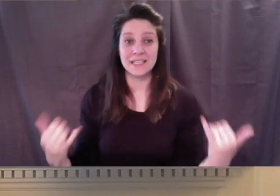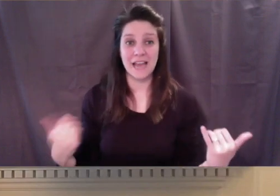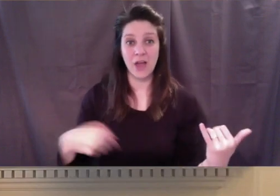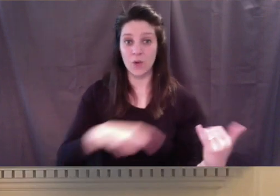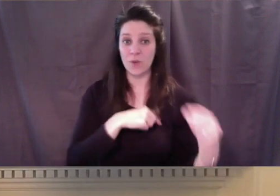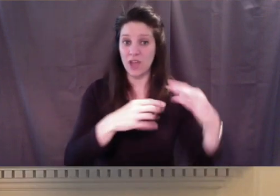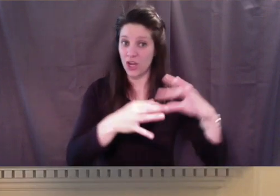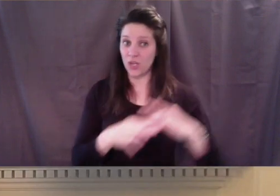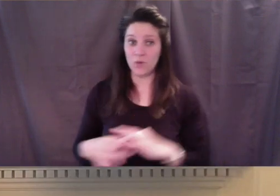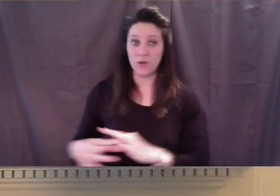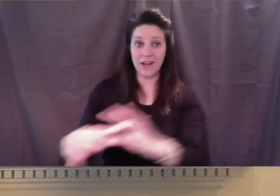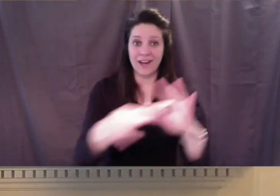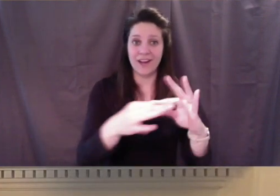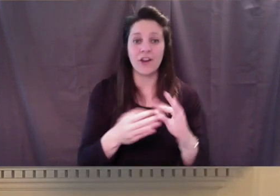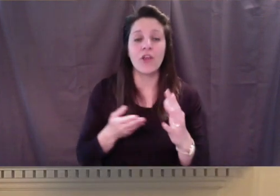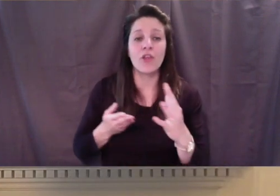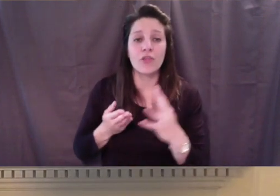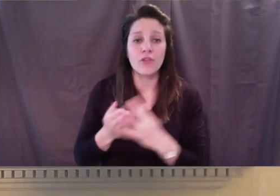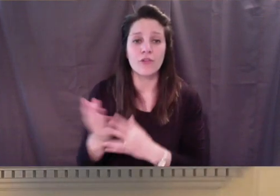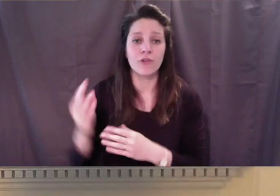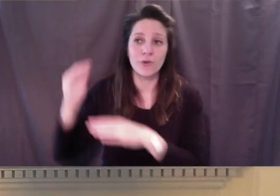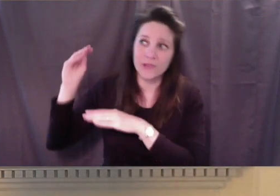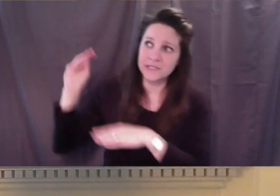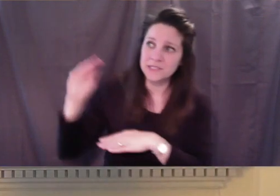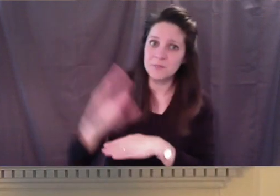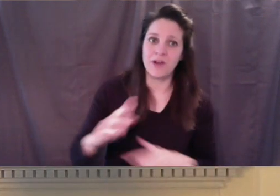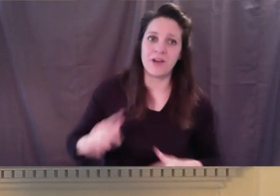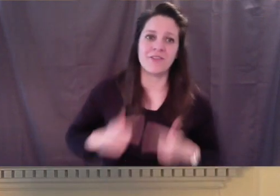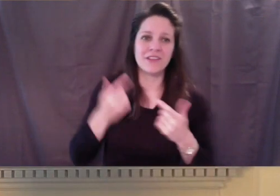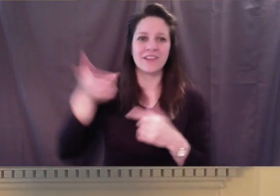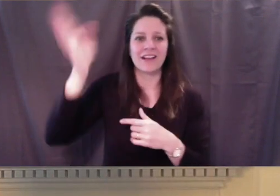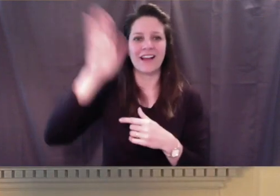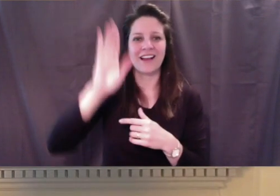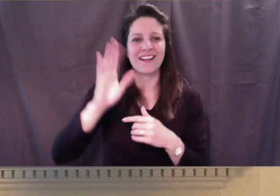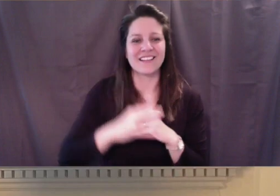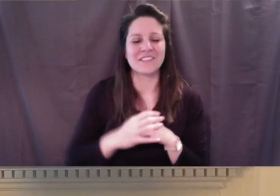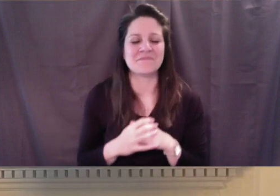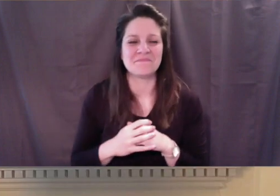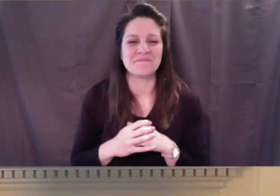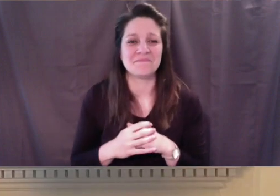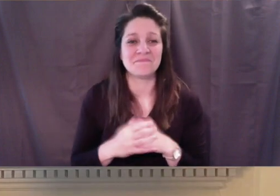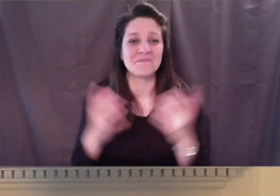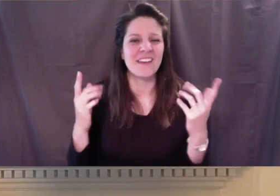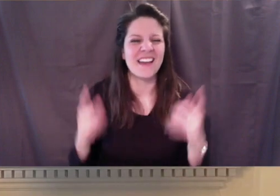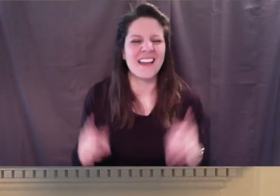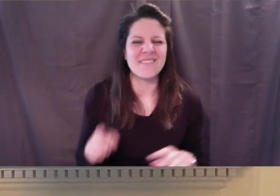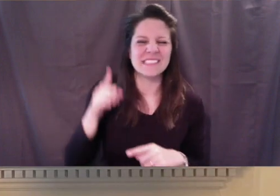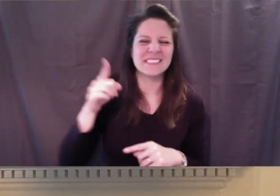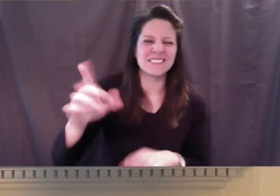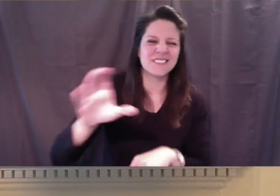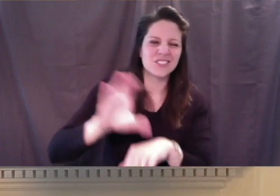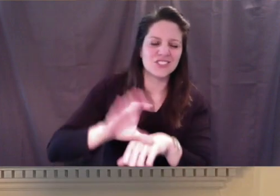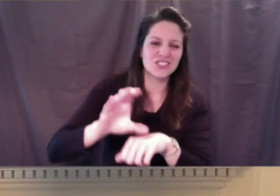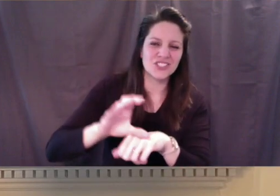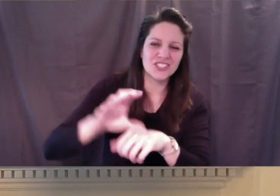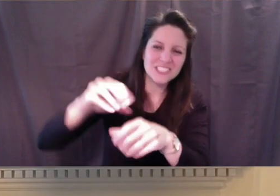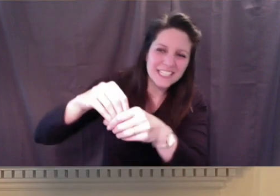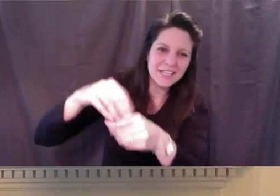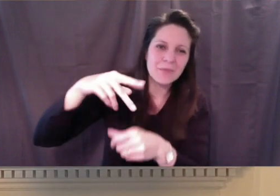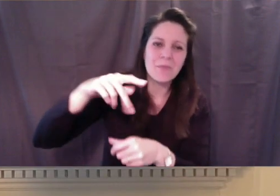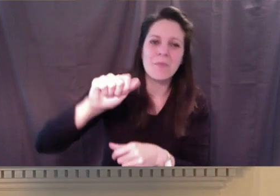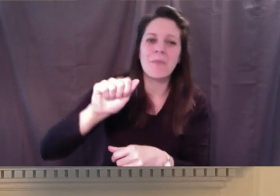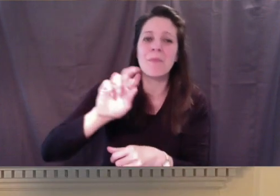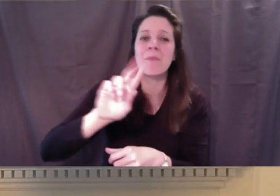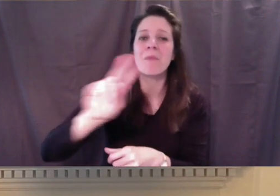and justice. We are united in this moment through the Spirit of our living God. Church Beyond